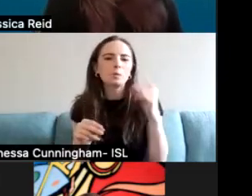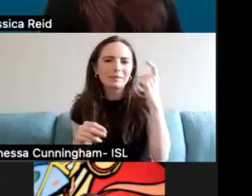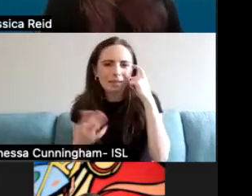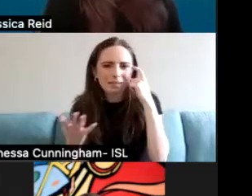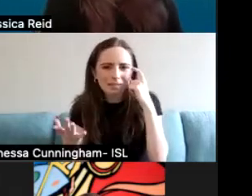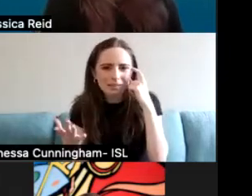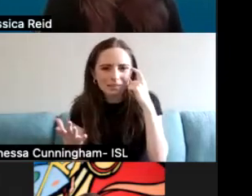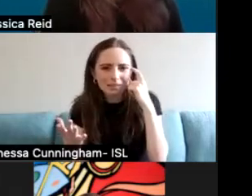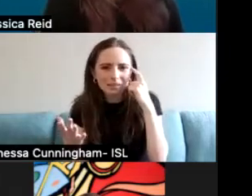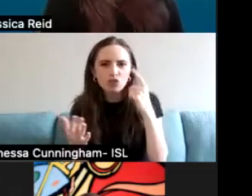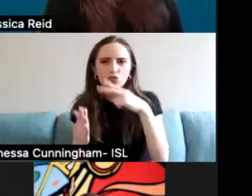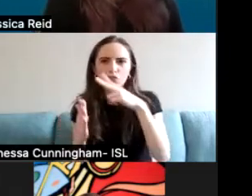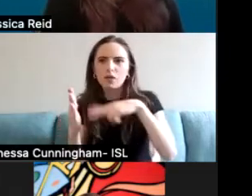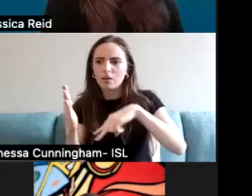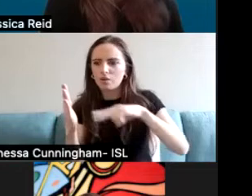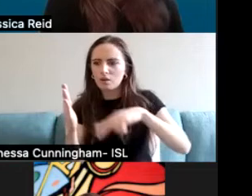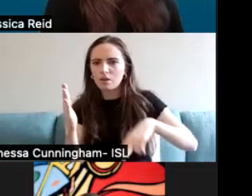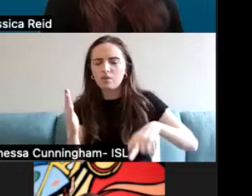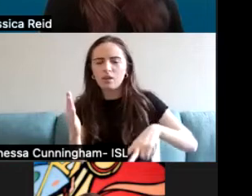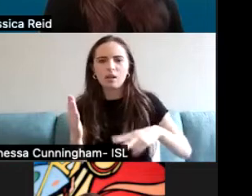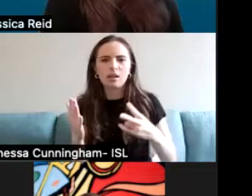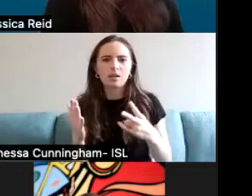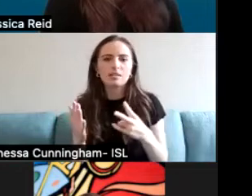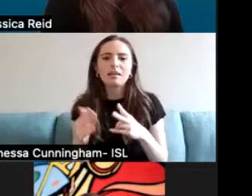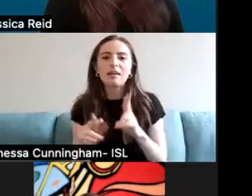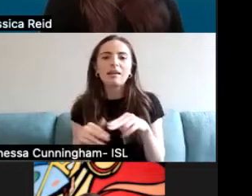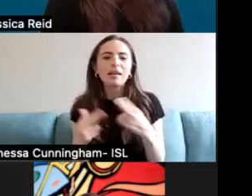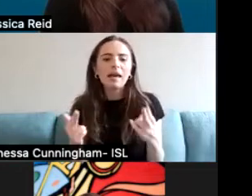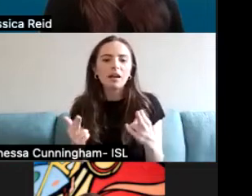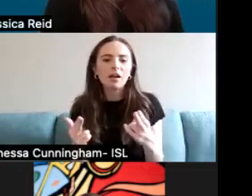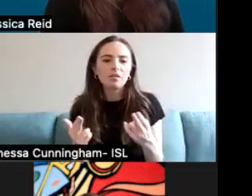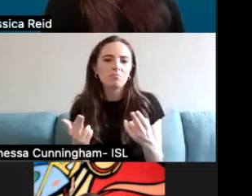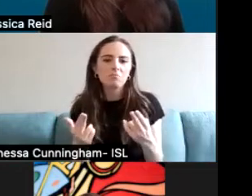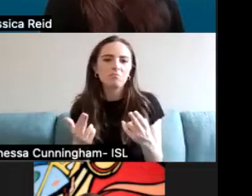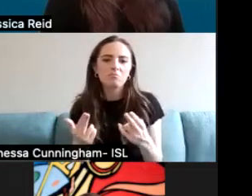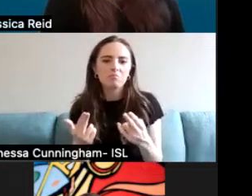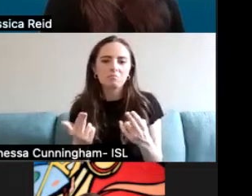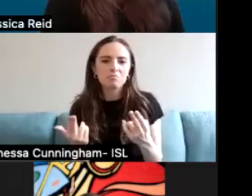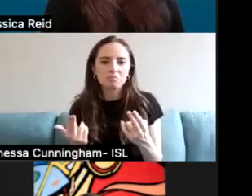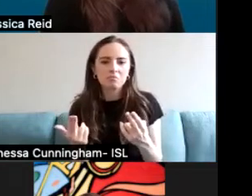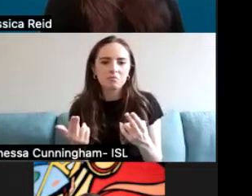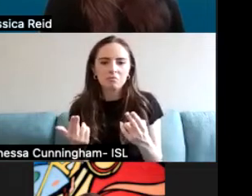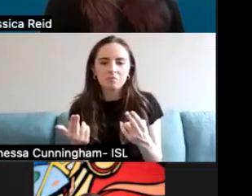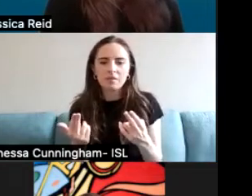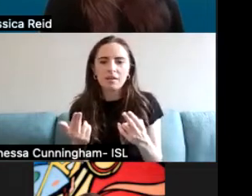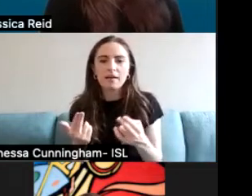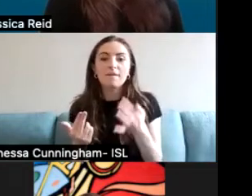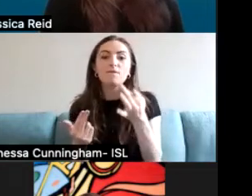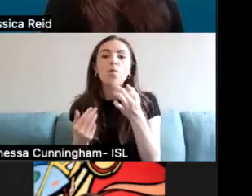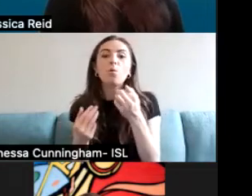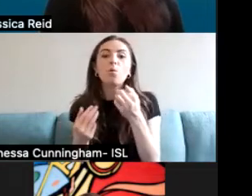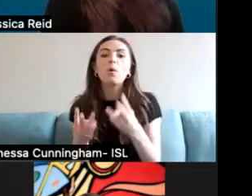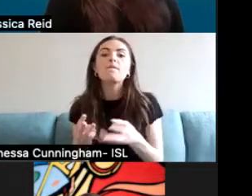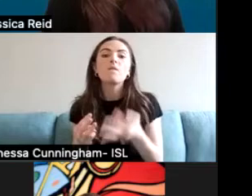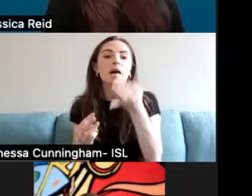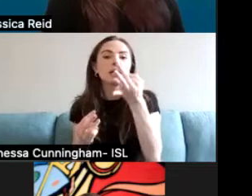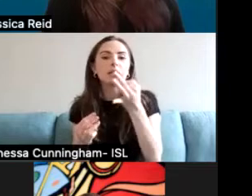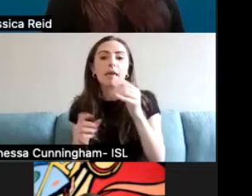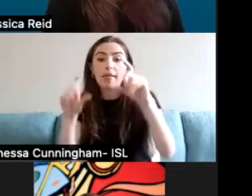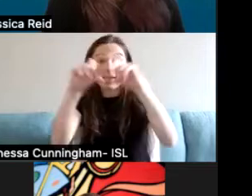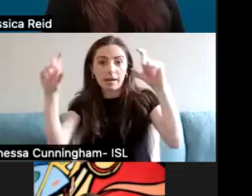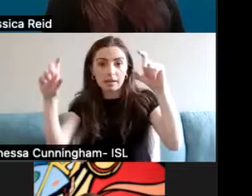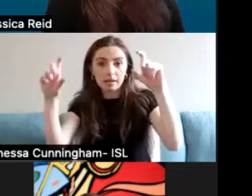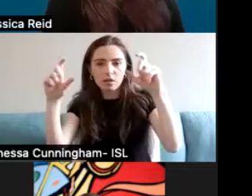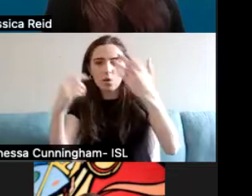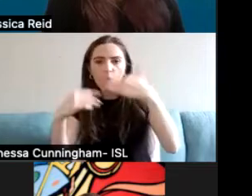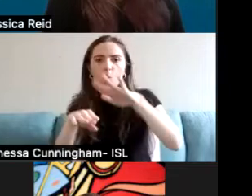it's read. I can't navigate. For example, I can't navigate to find the heading. I don't know where the list